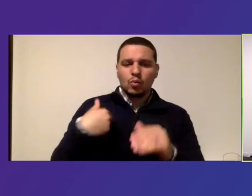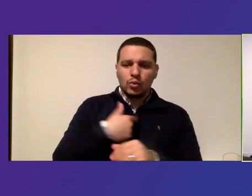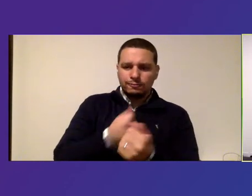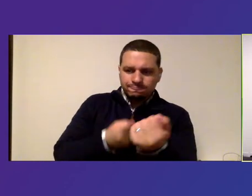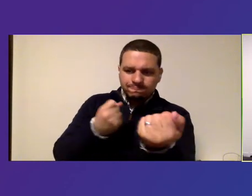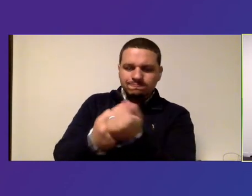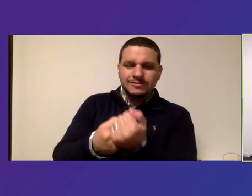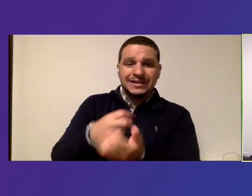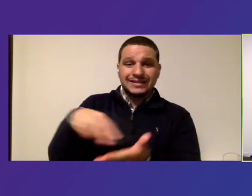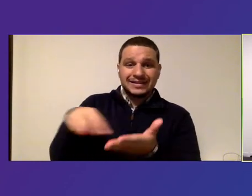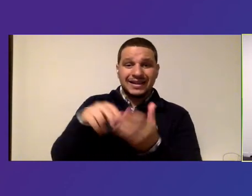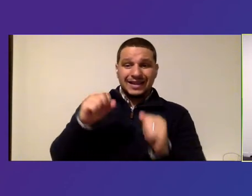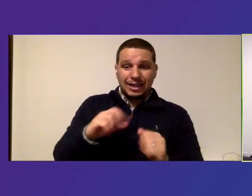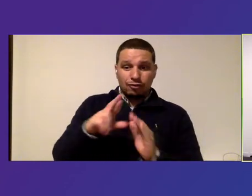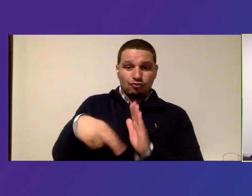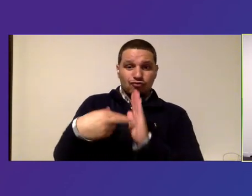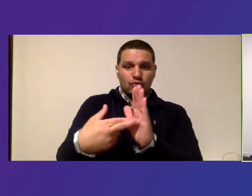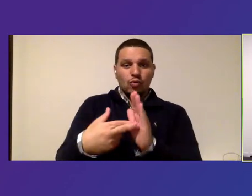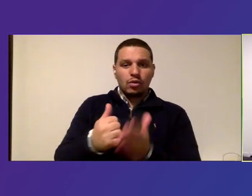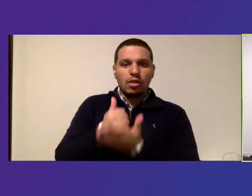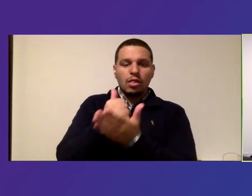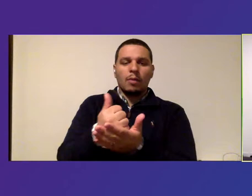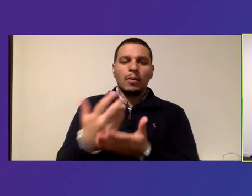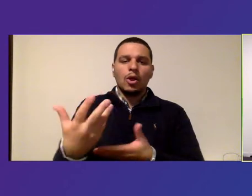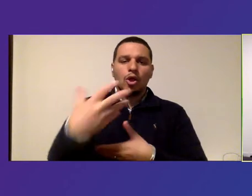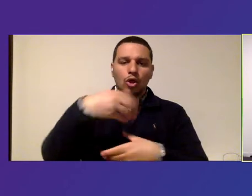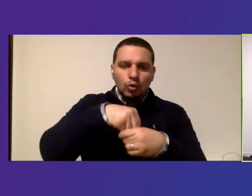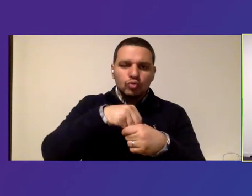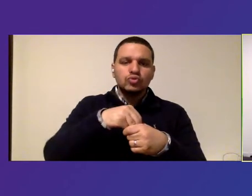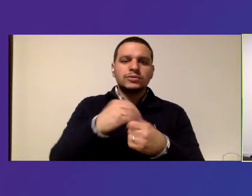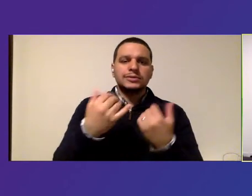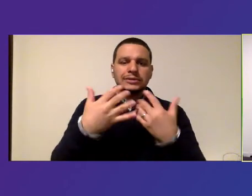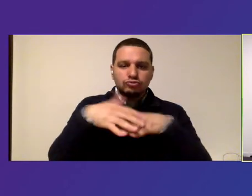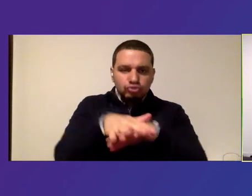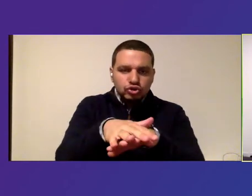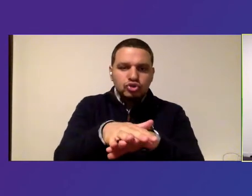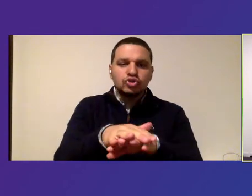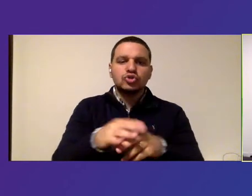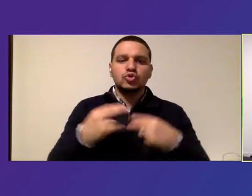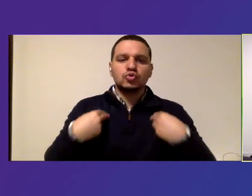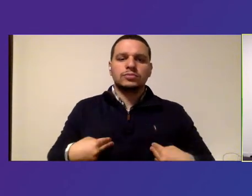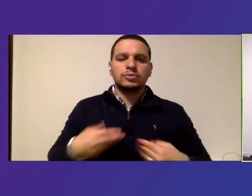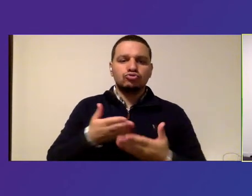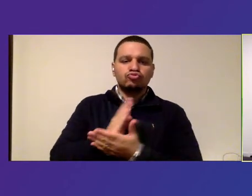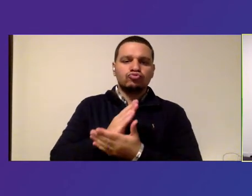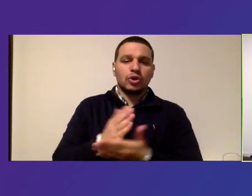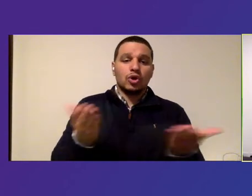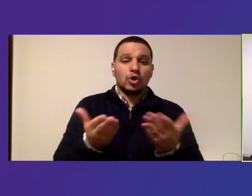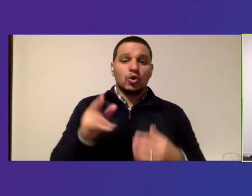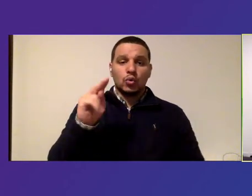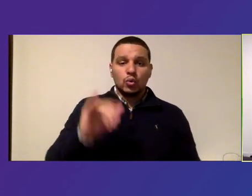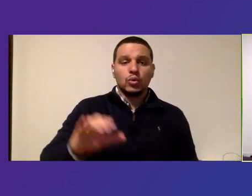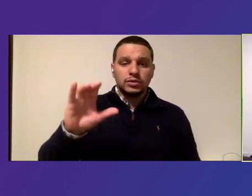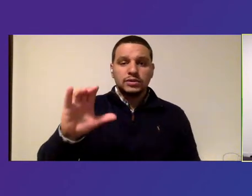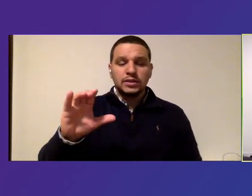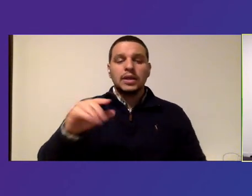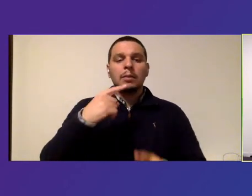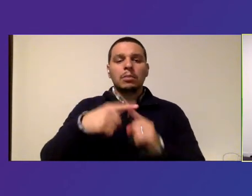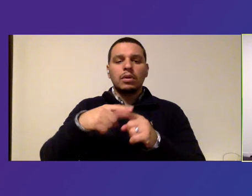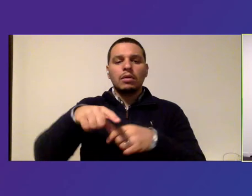dance can play to foster inclusion, integration, and human rights in New York City metropolitan area.